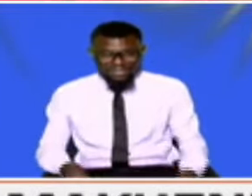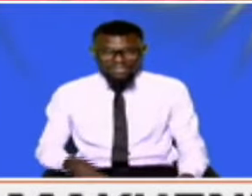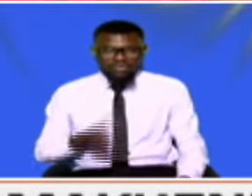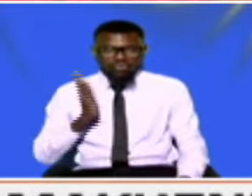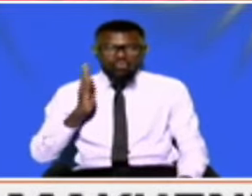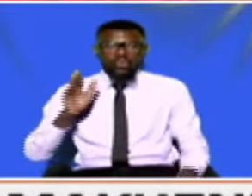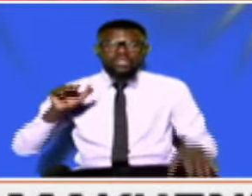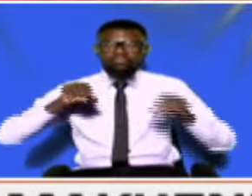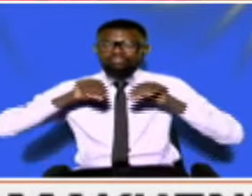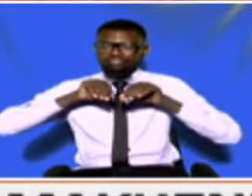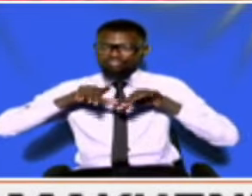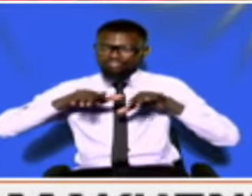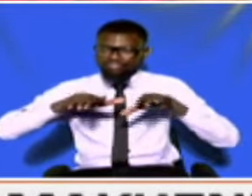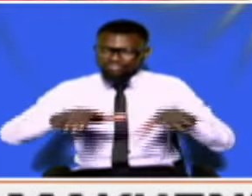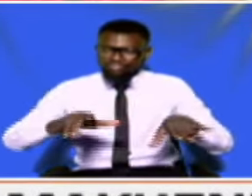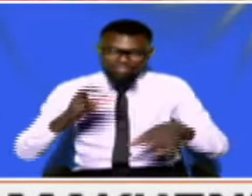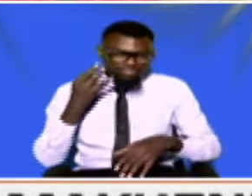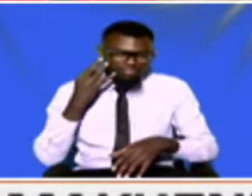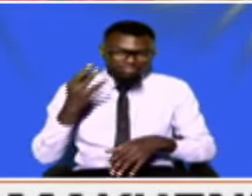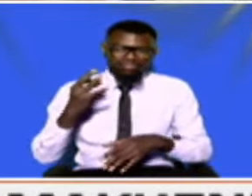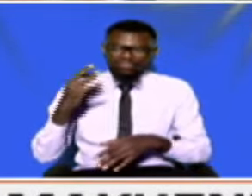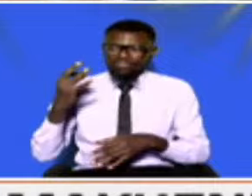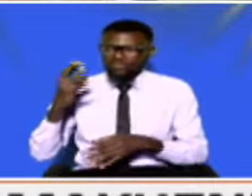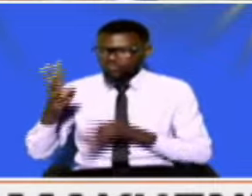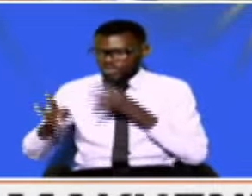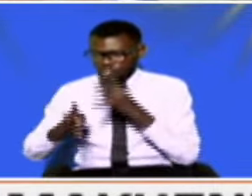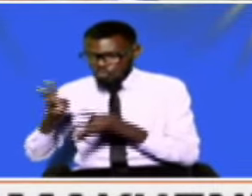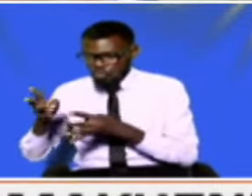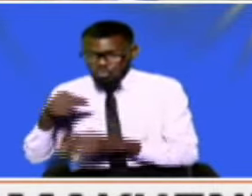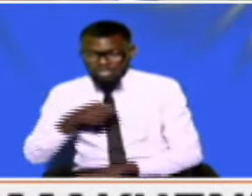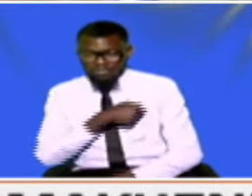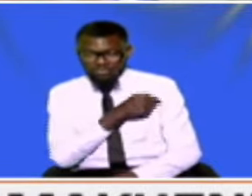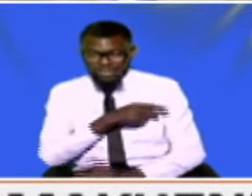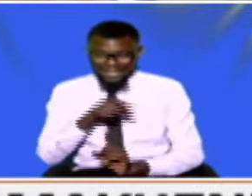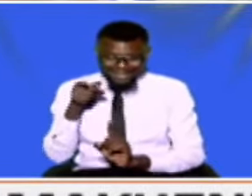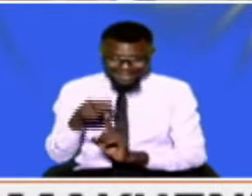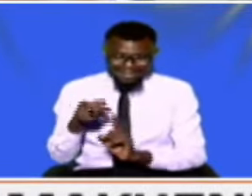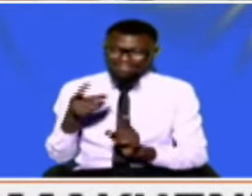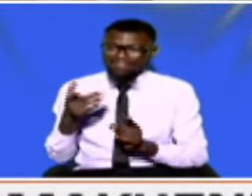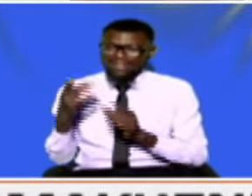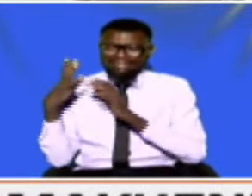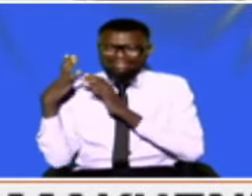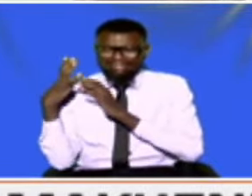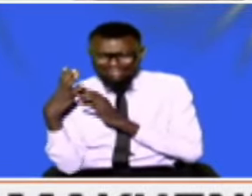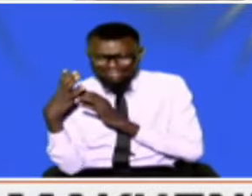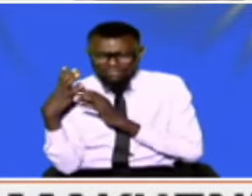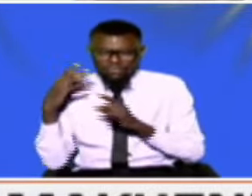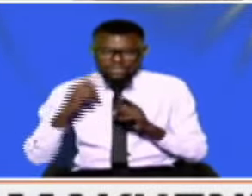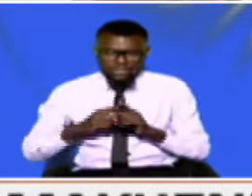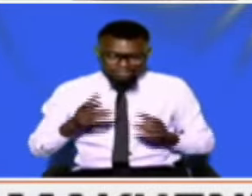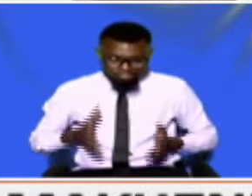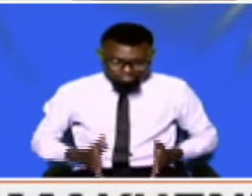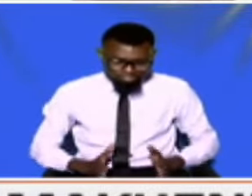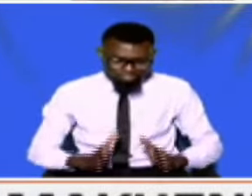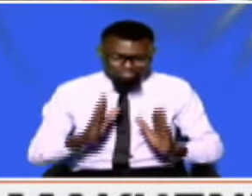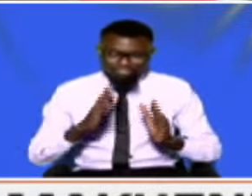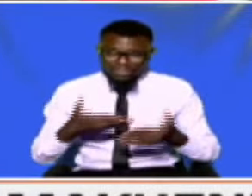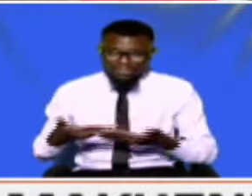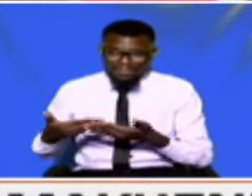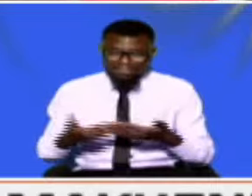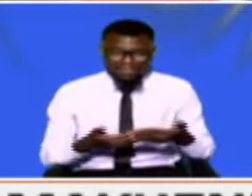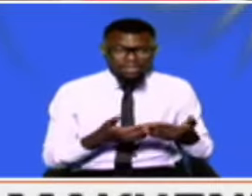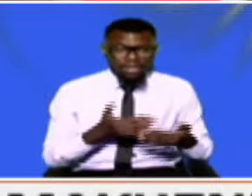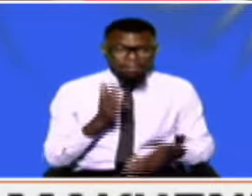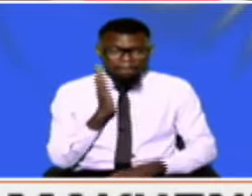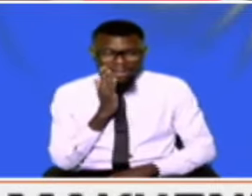kwa vituo vyote 344 ili kupunguza mzigo wa juu wa uzazi na maafa yanayotokea ya kina mama na